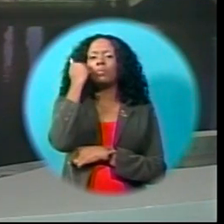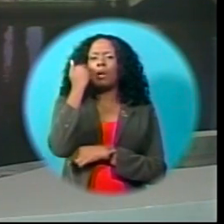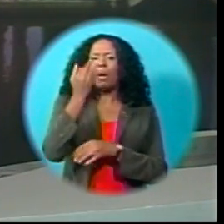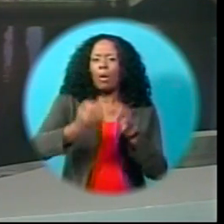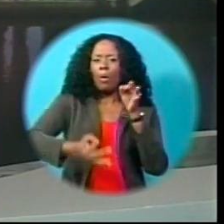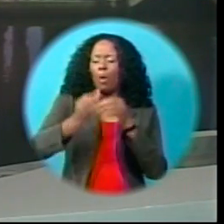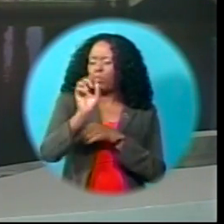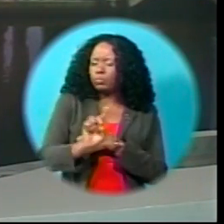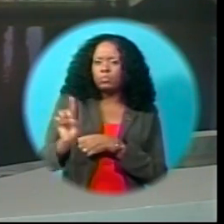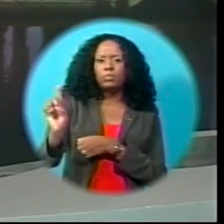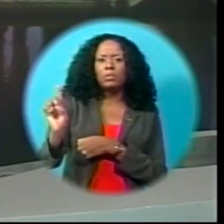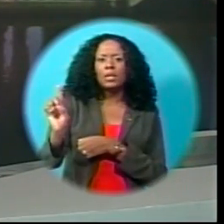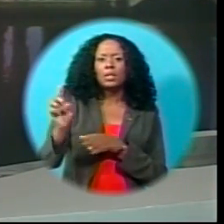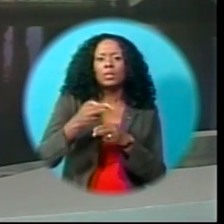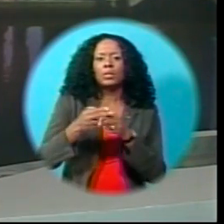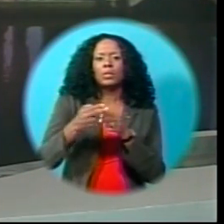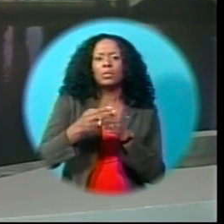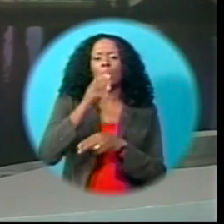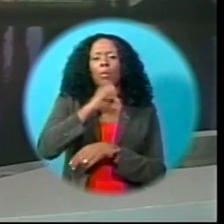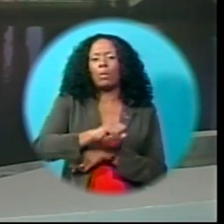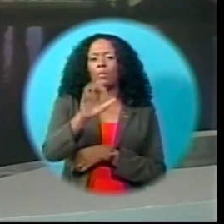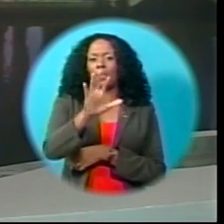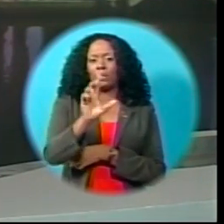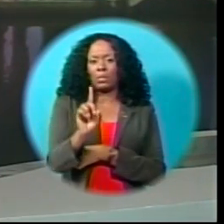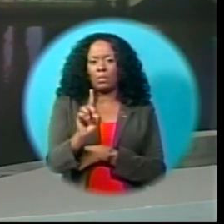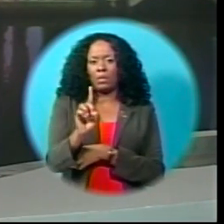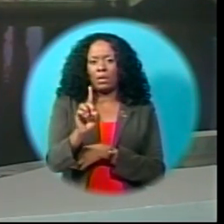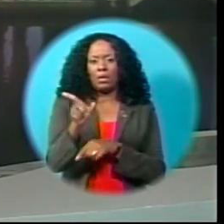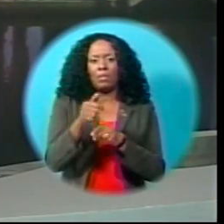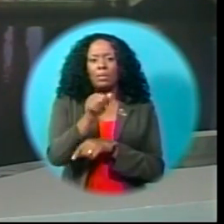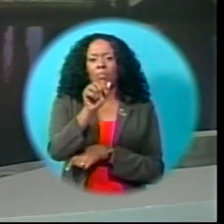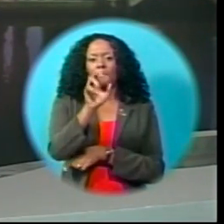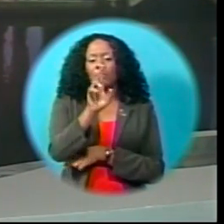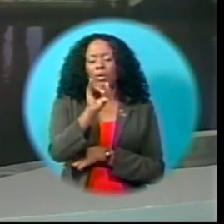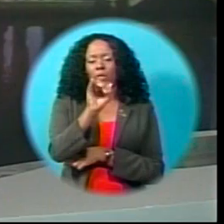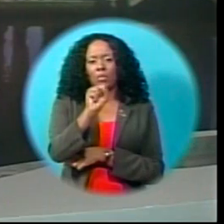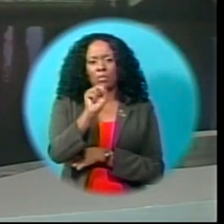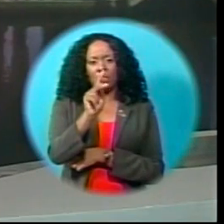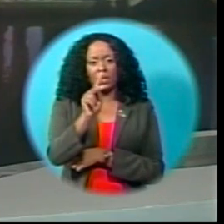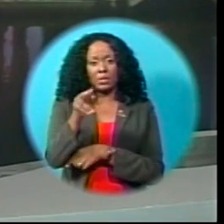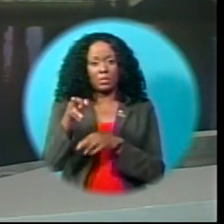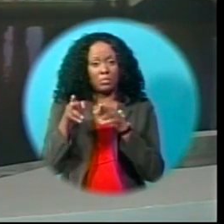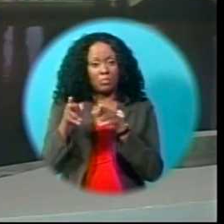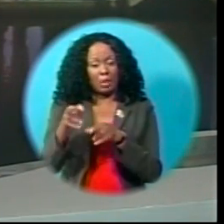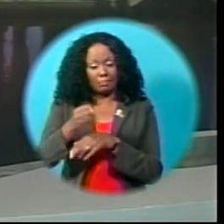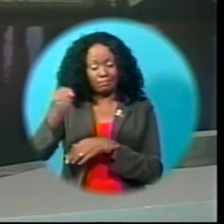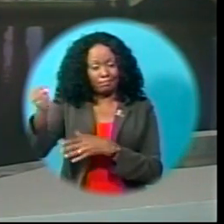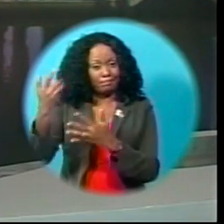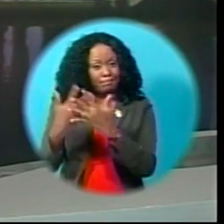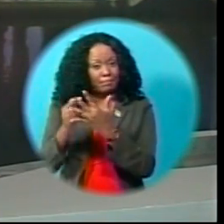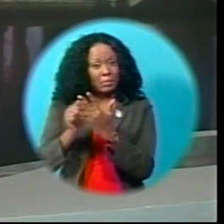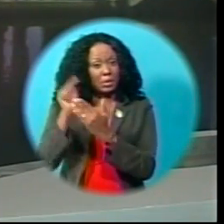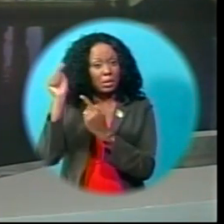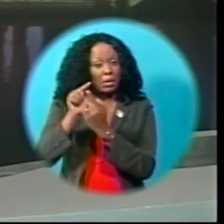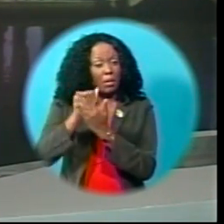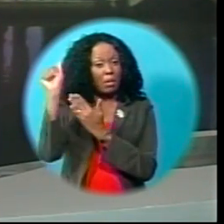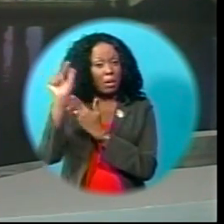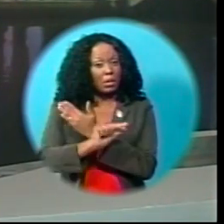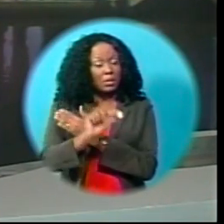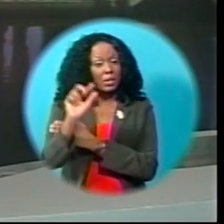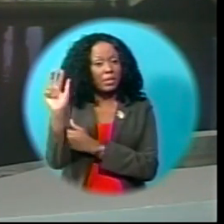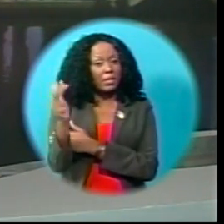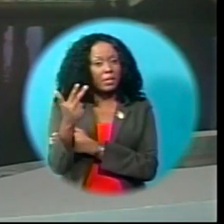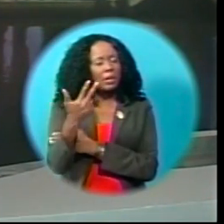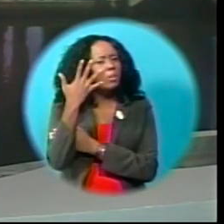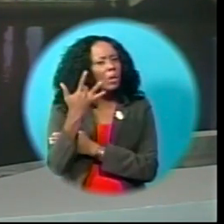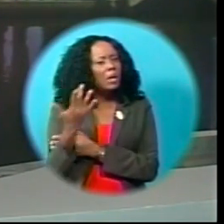charges. 51-year-old Larry Chesterfield Thompson of Risk Road, Fitz Village, has been remanded to prison until August 3rd after